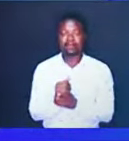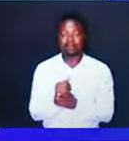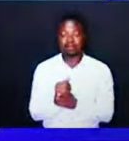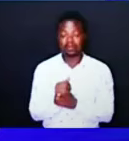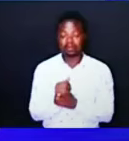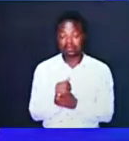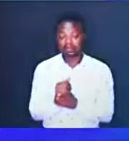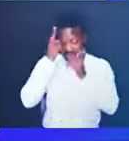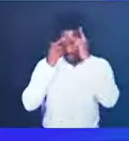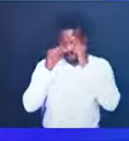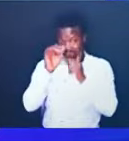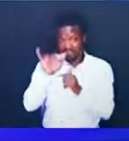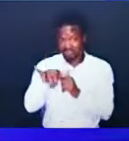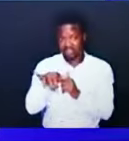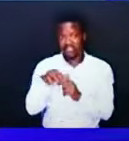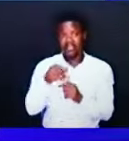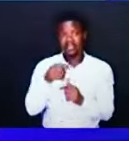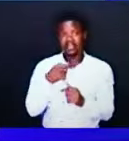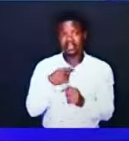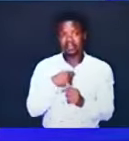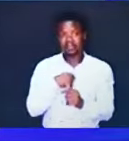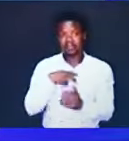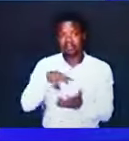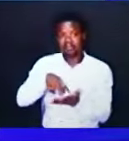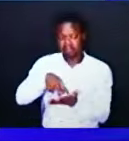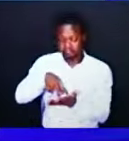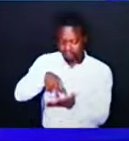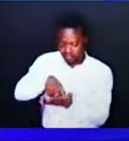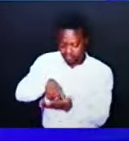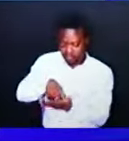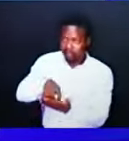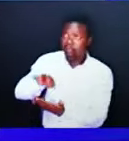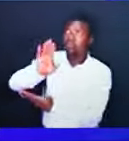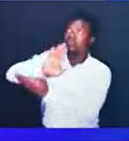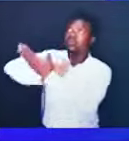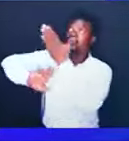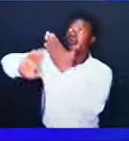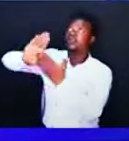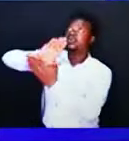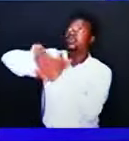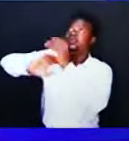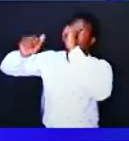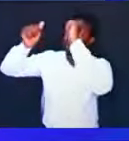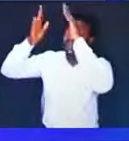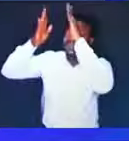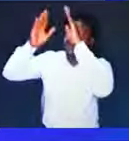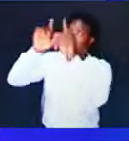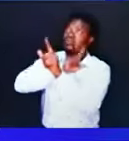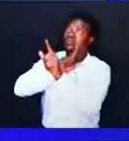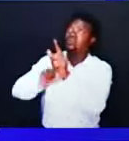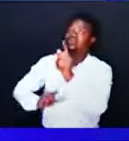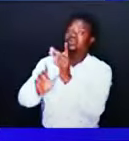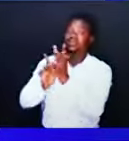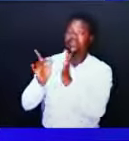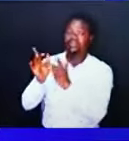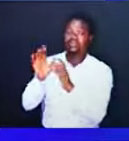For this cause I bow my knees unto the Father of our Lord Jesus Christ.